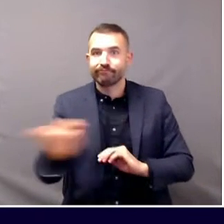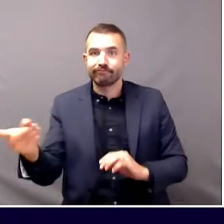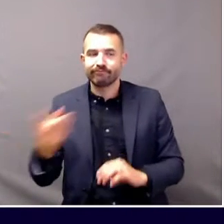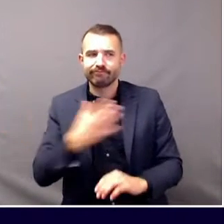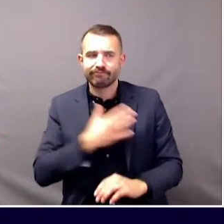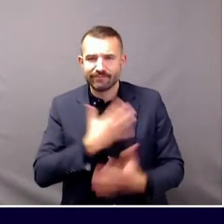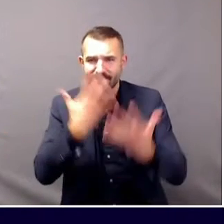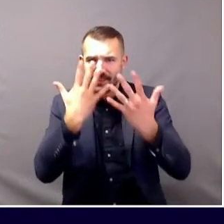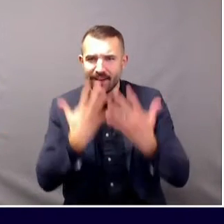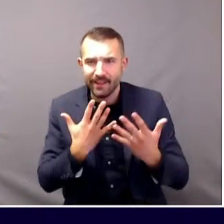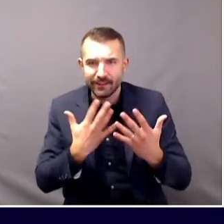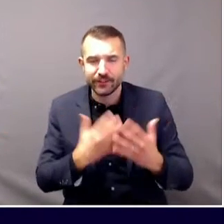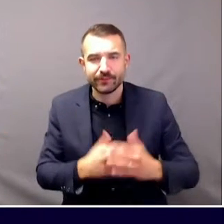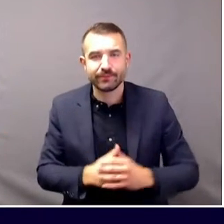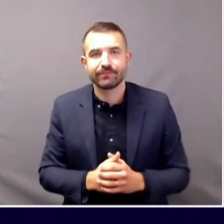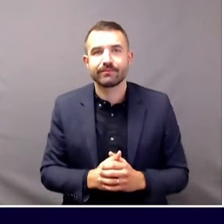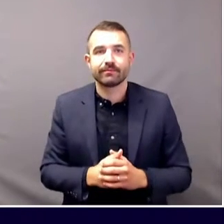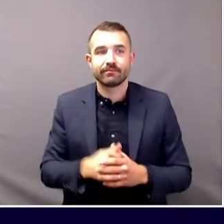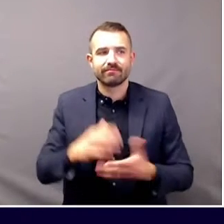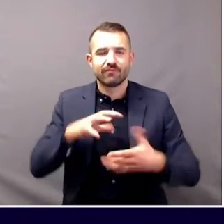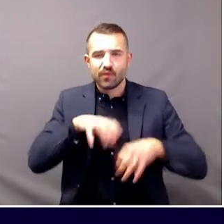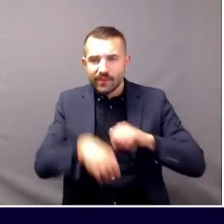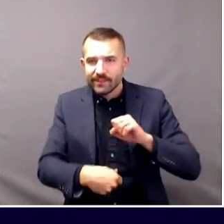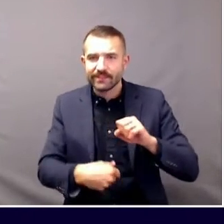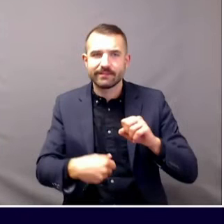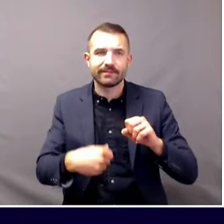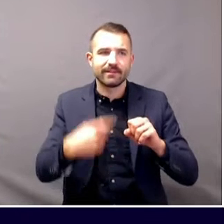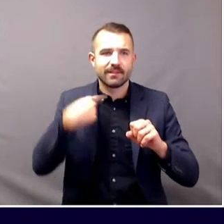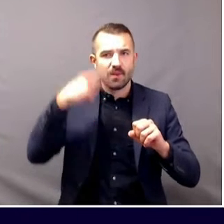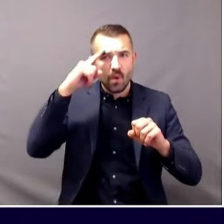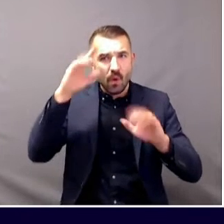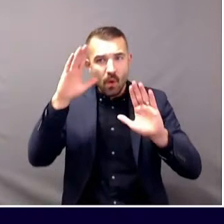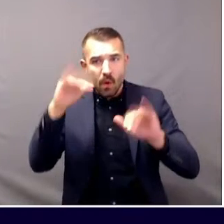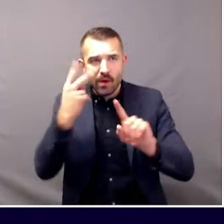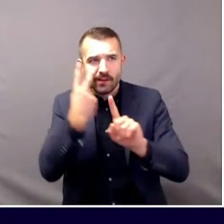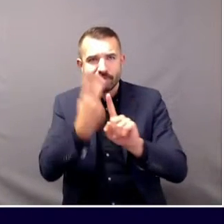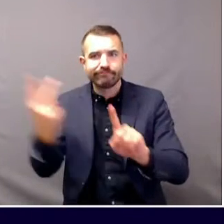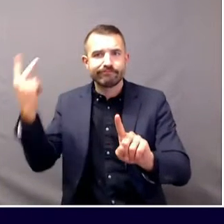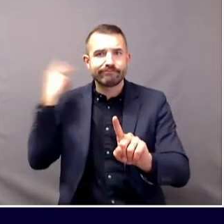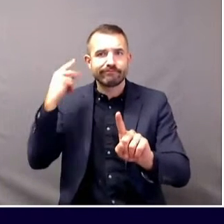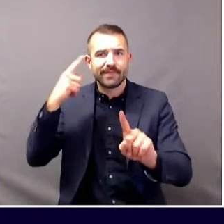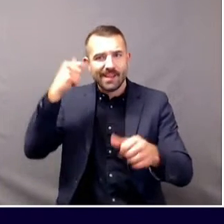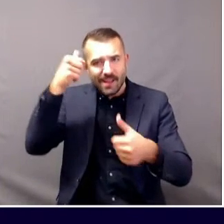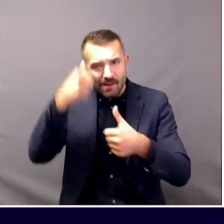grief. May the memories of their lives be with them always.